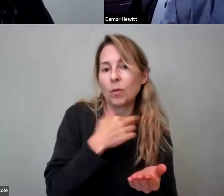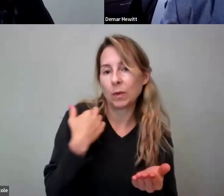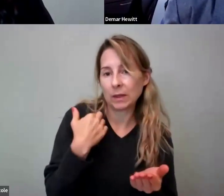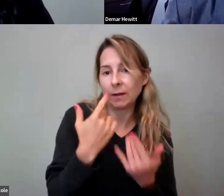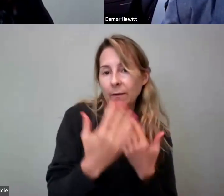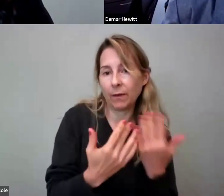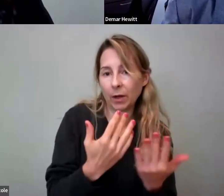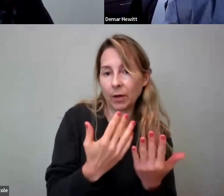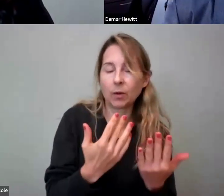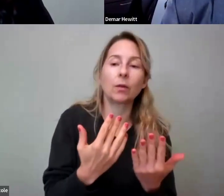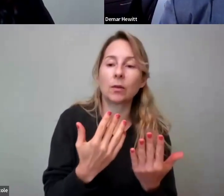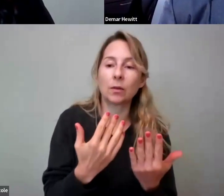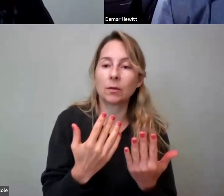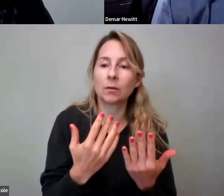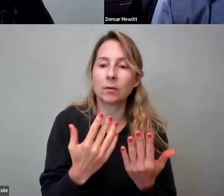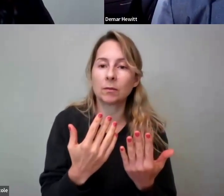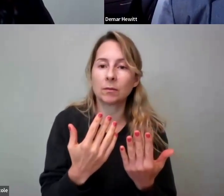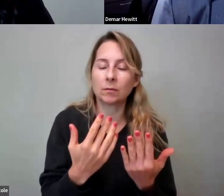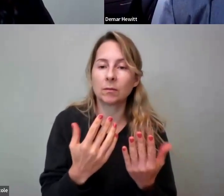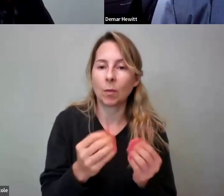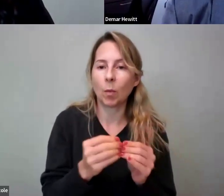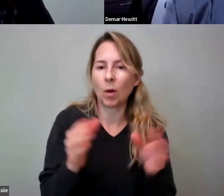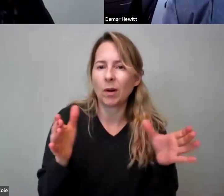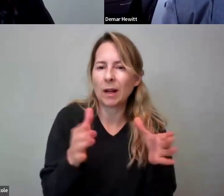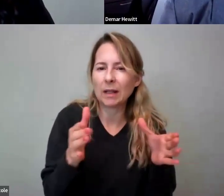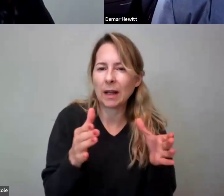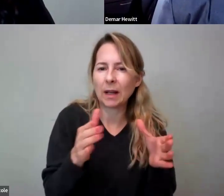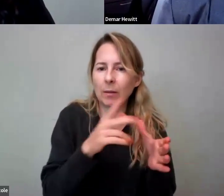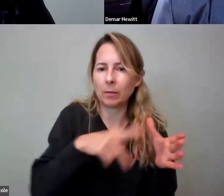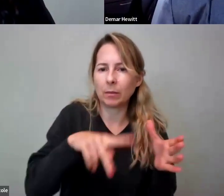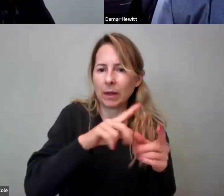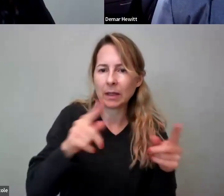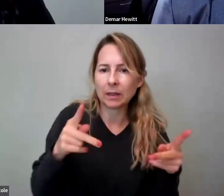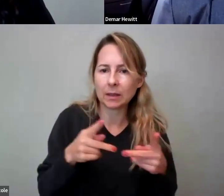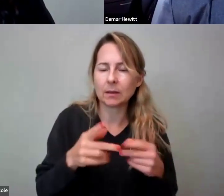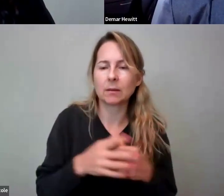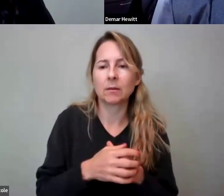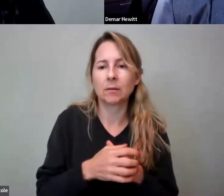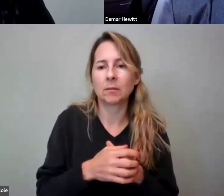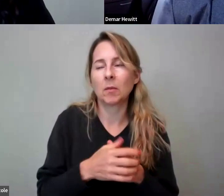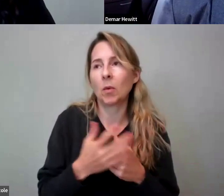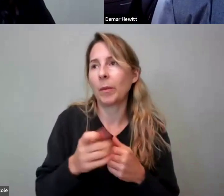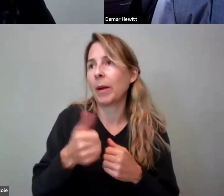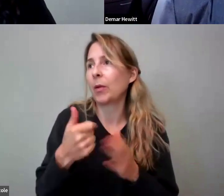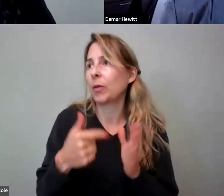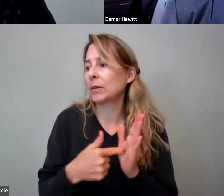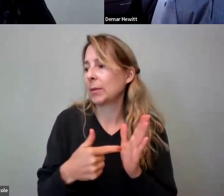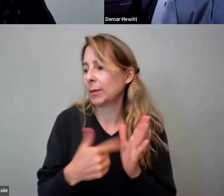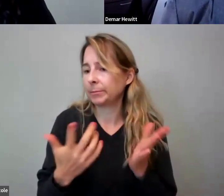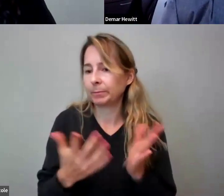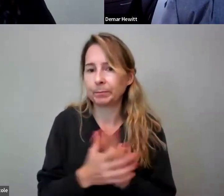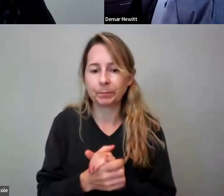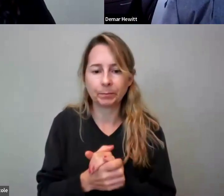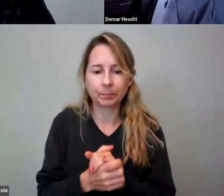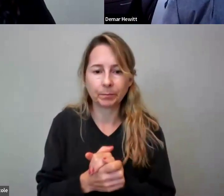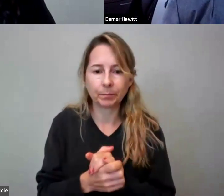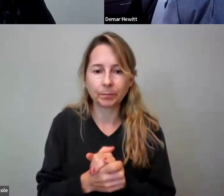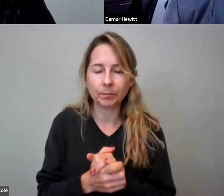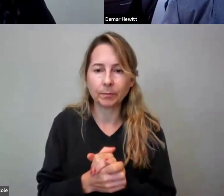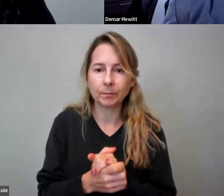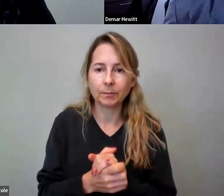is a fire, the fire is contained, or do you, for example, impose